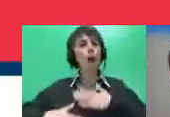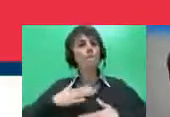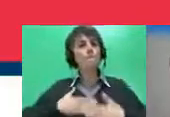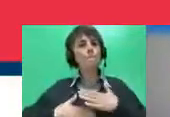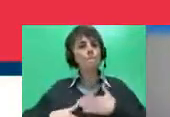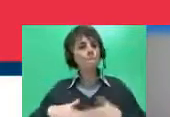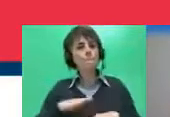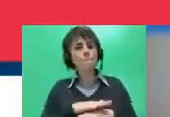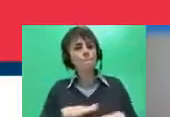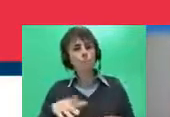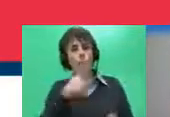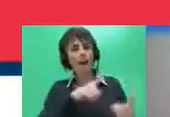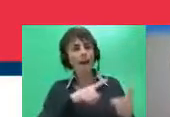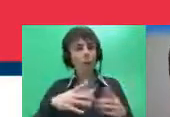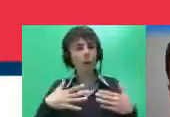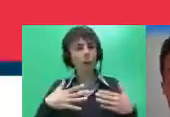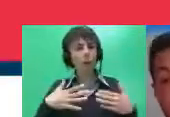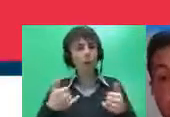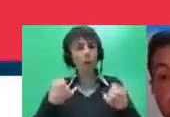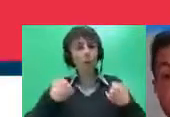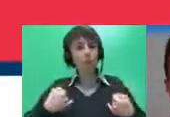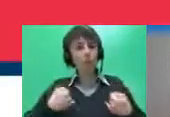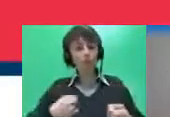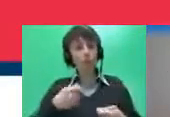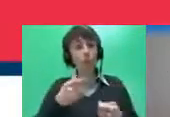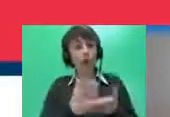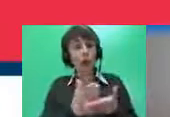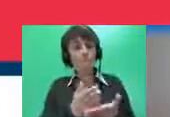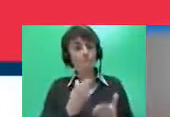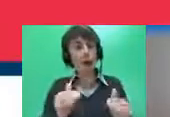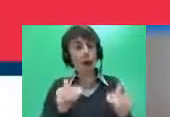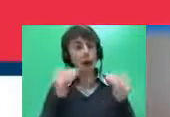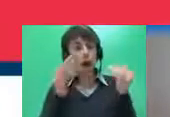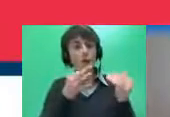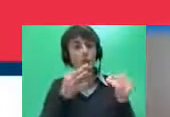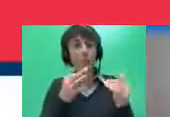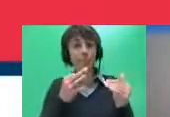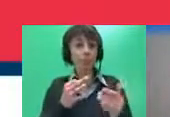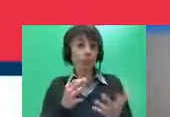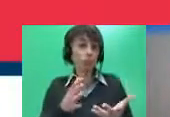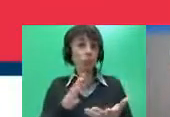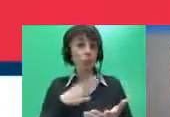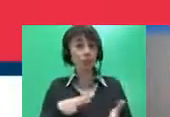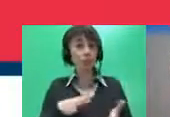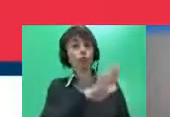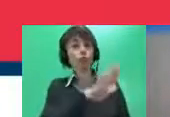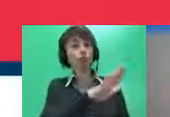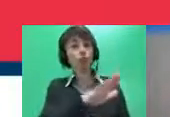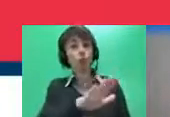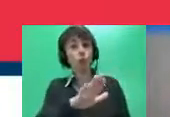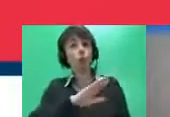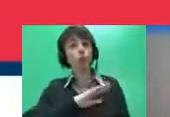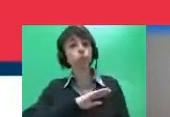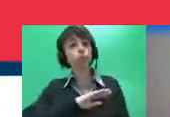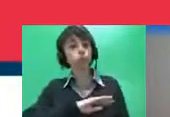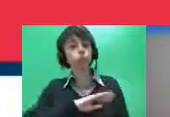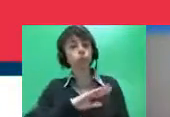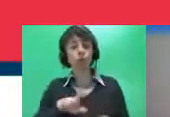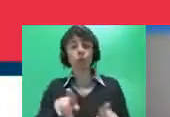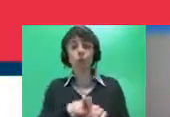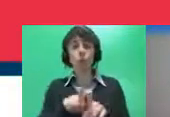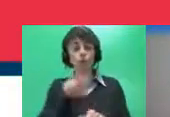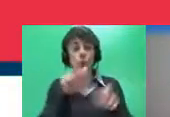is some of the work that's doing that. So not only is it for healthcare professionals, it's around information to patients regarding the concerns they have about exacerbating symptoms,